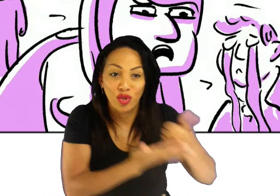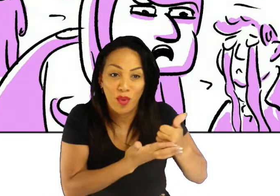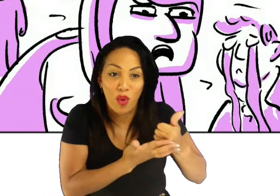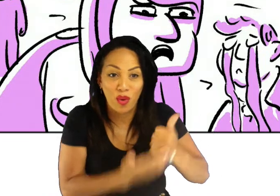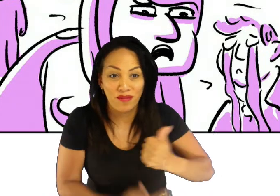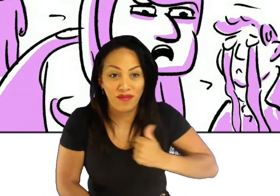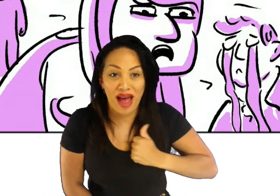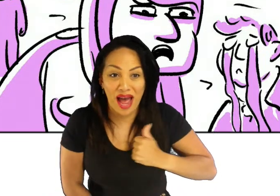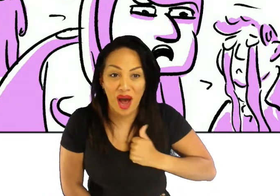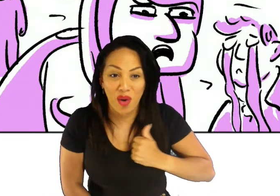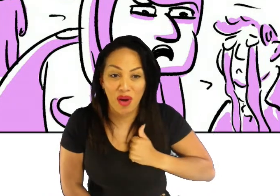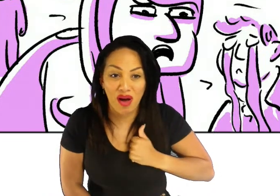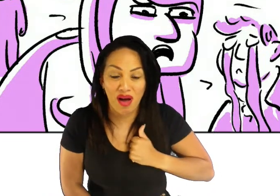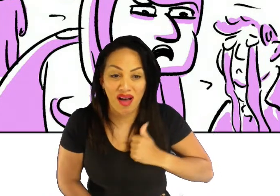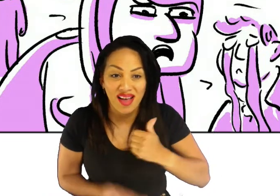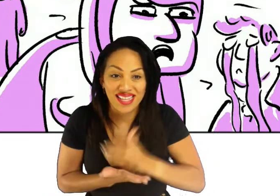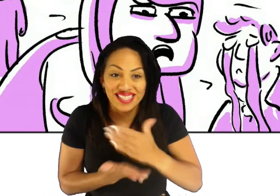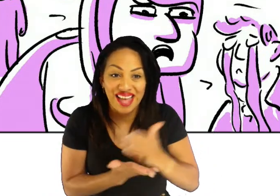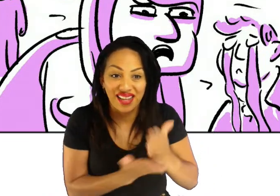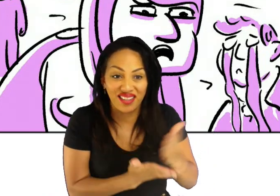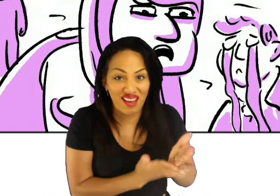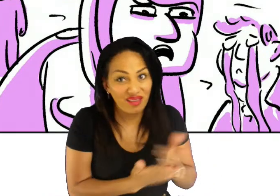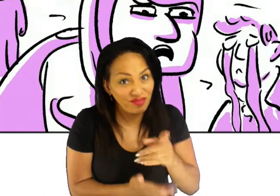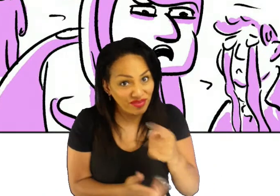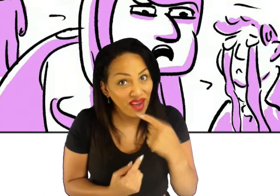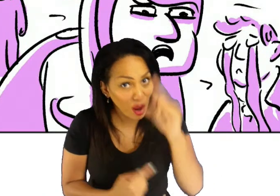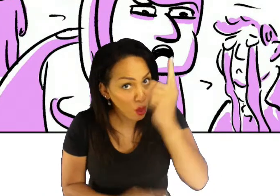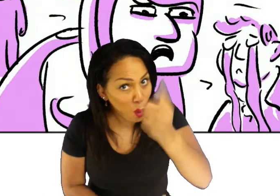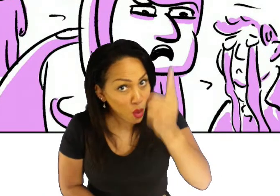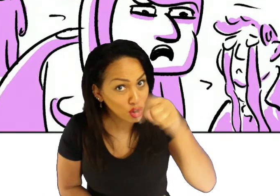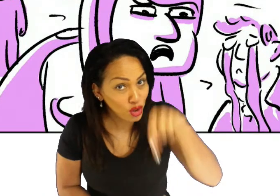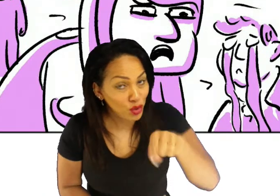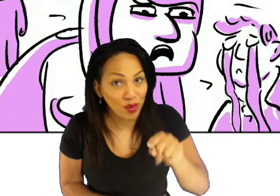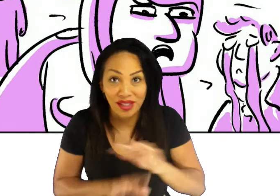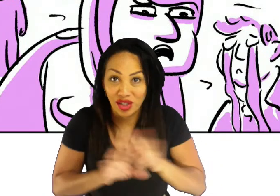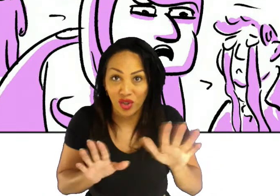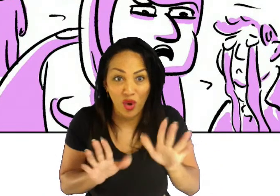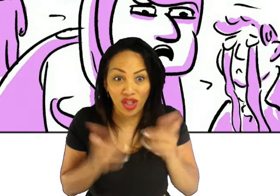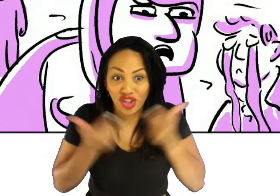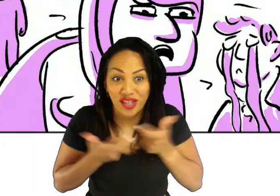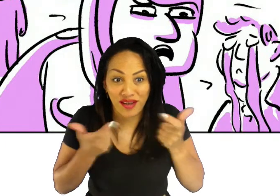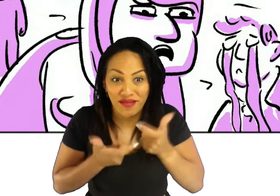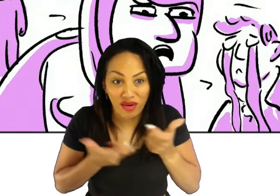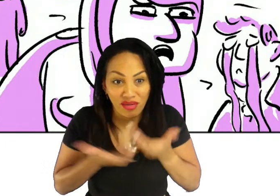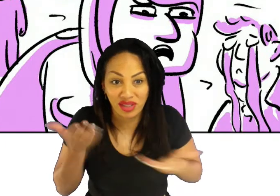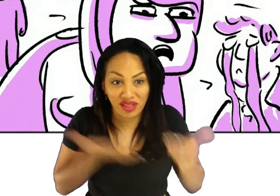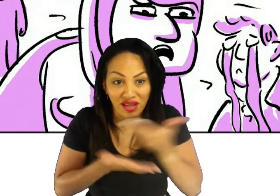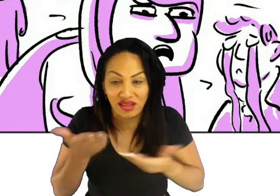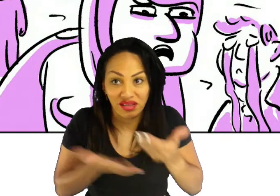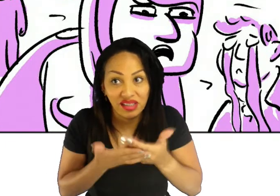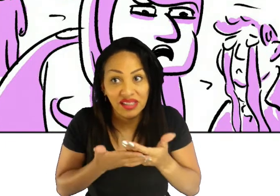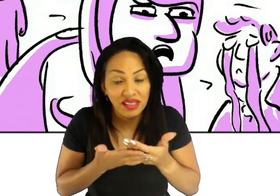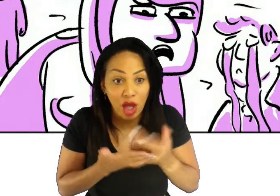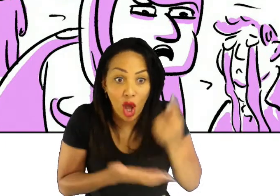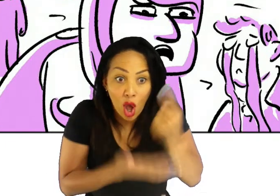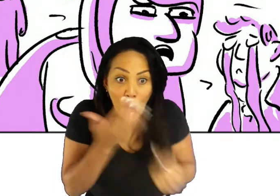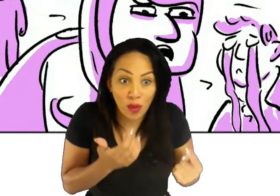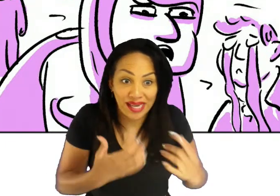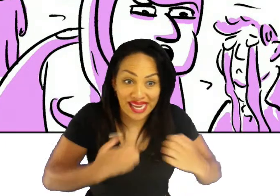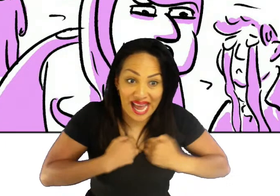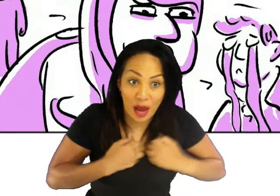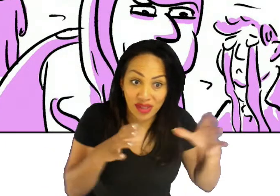This leads to a lot of issues, and it's not unique to our sector, of course. Academia, Uber